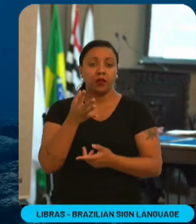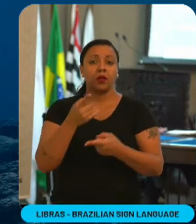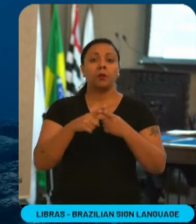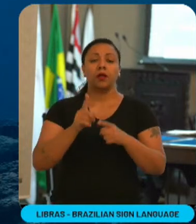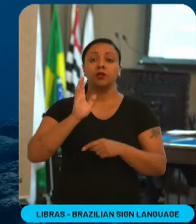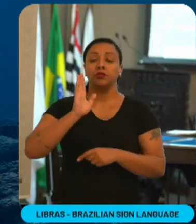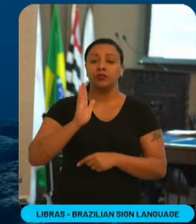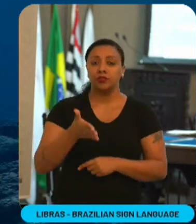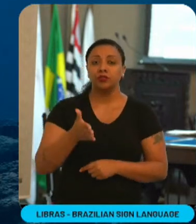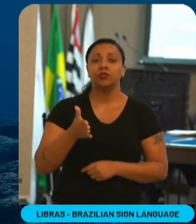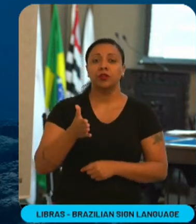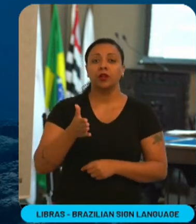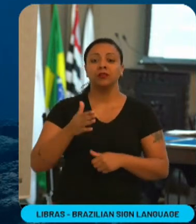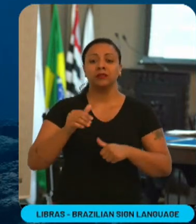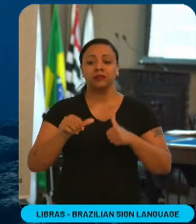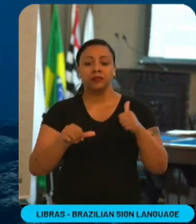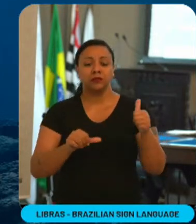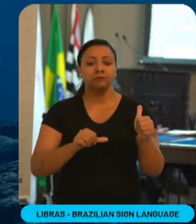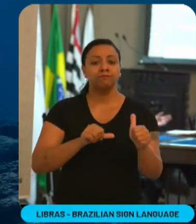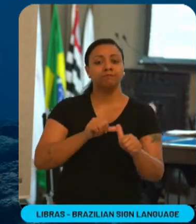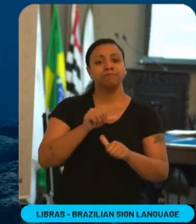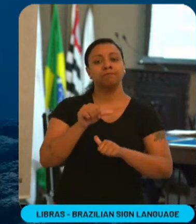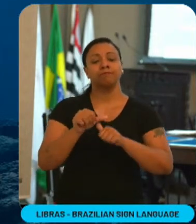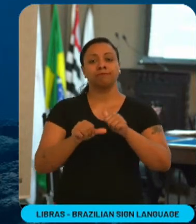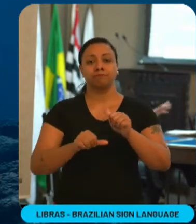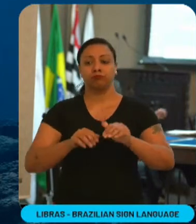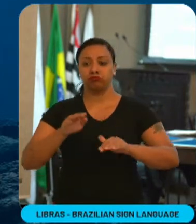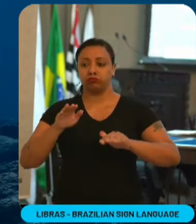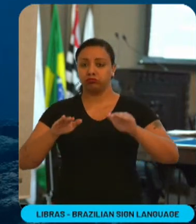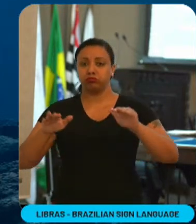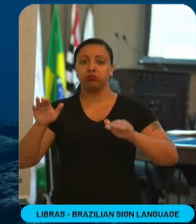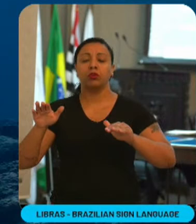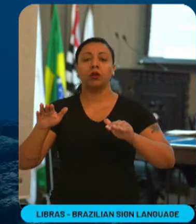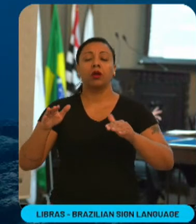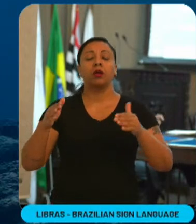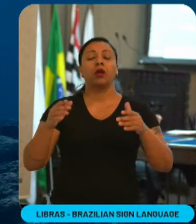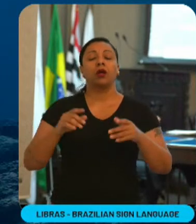coffee, they will and they are already being altered.